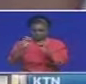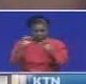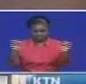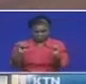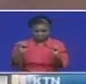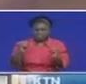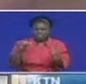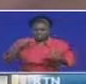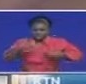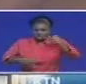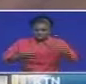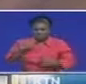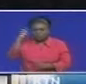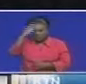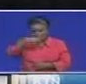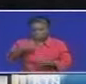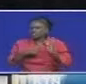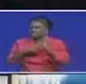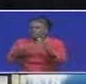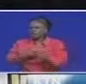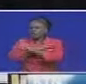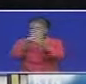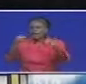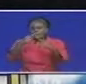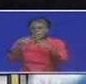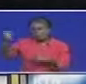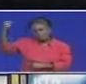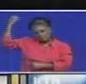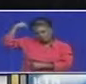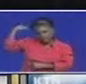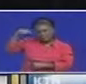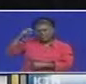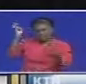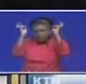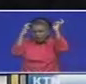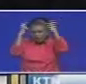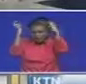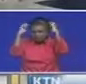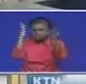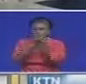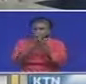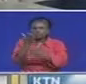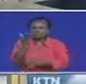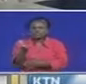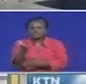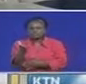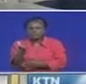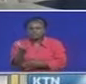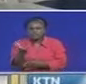their faces is undeniable, but at the back of their minds, a haunting reality hangs loose.